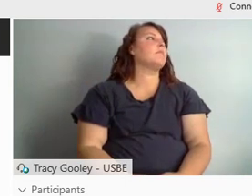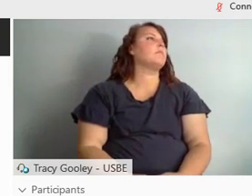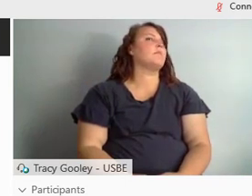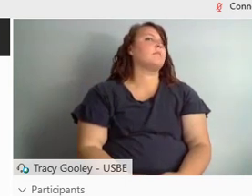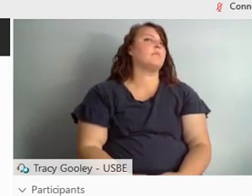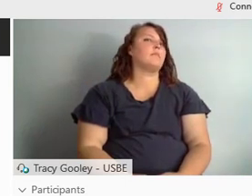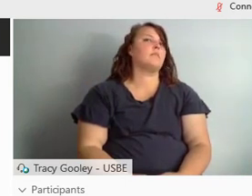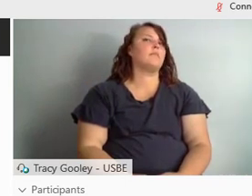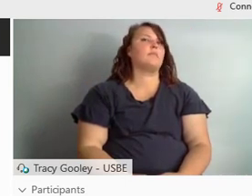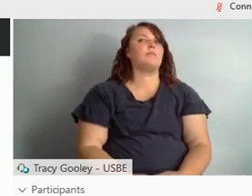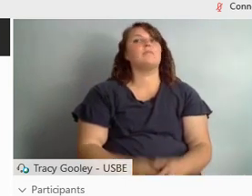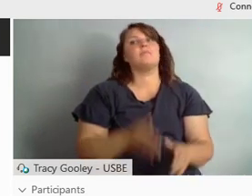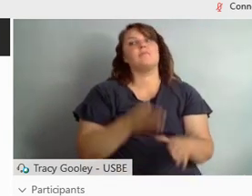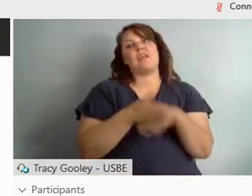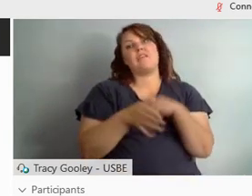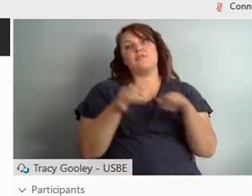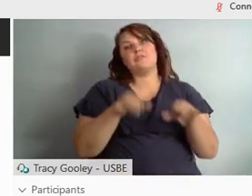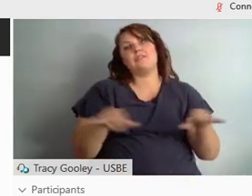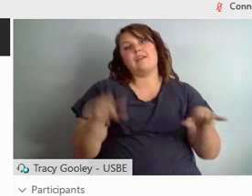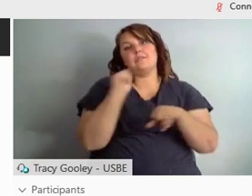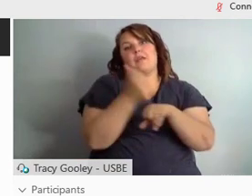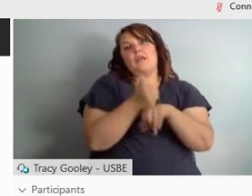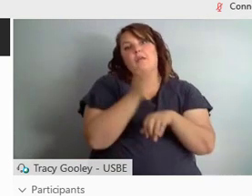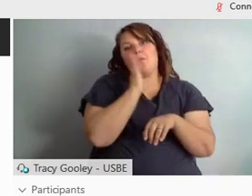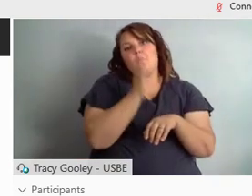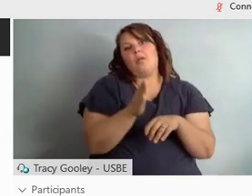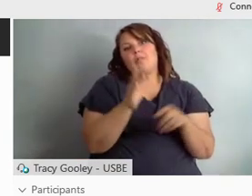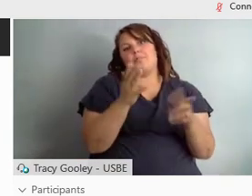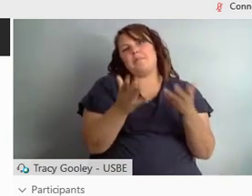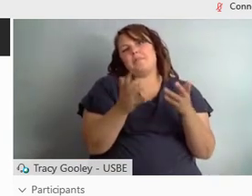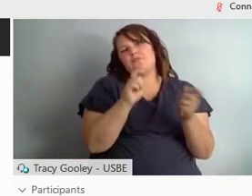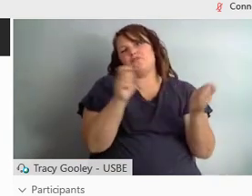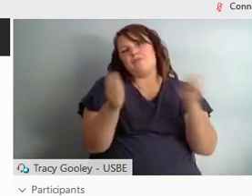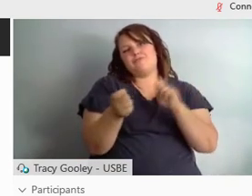And subject to change after standard setting in the fall.